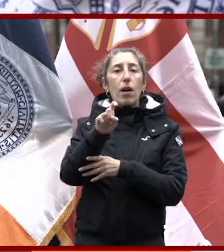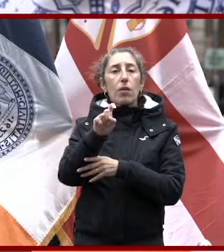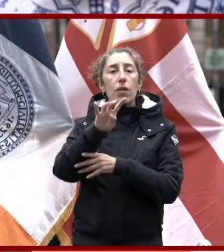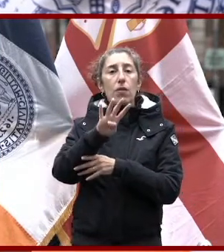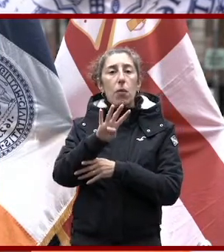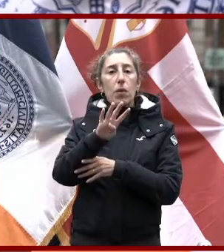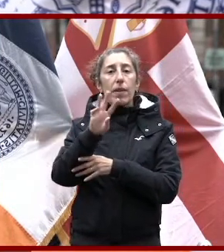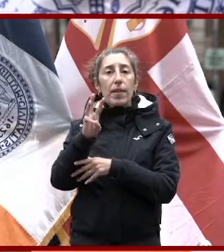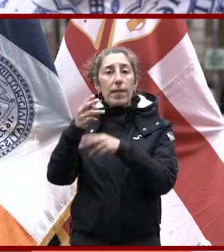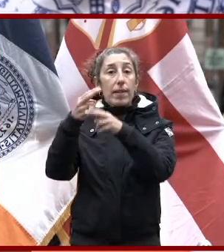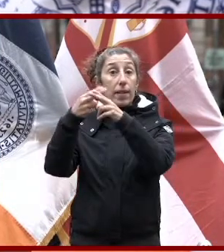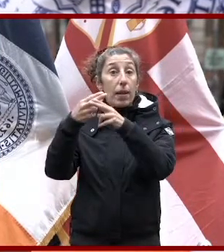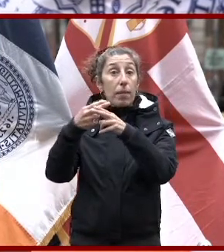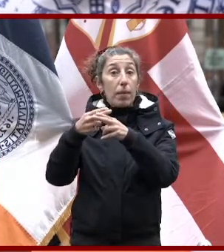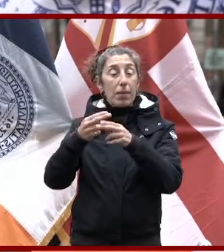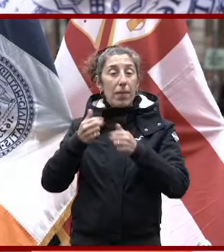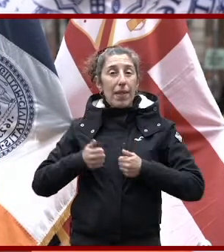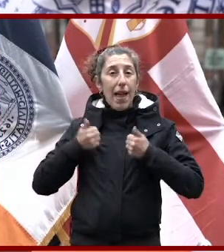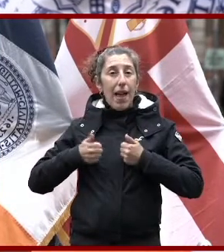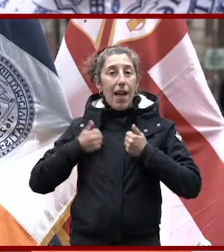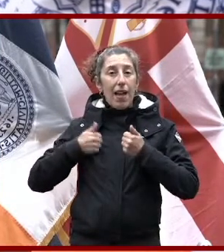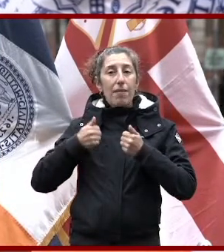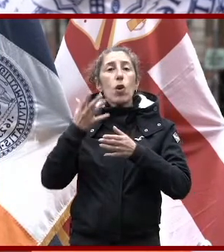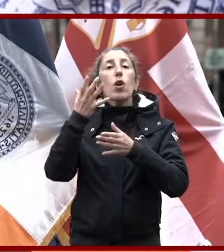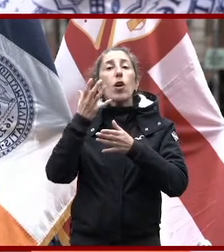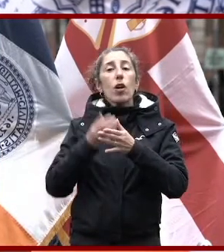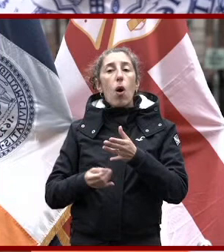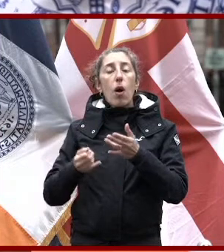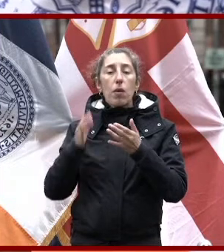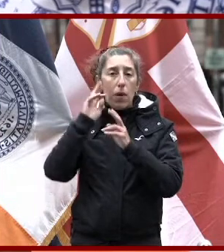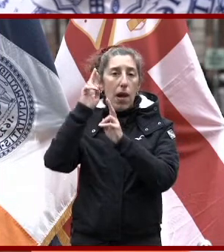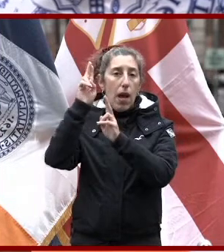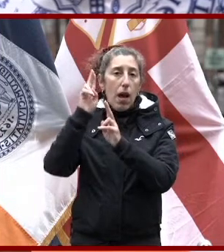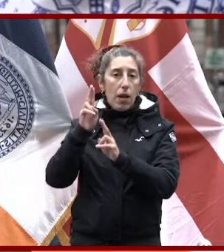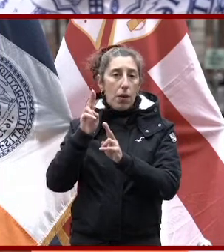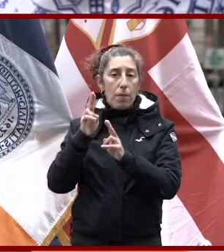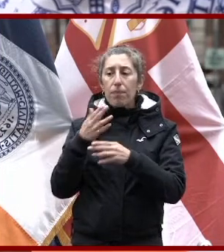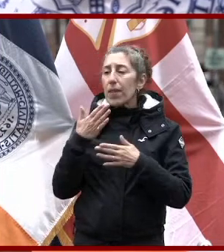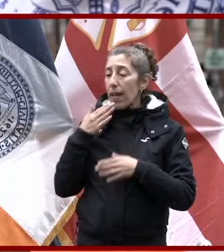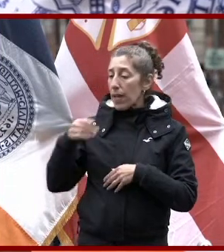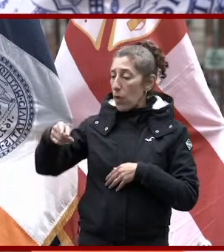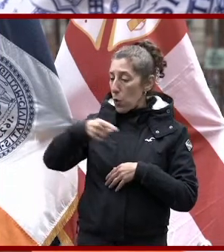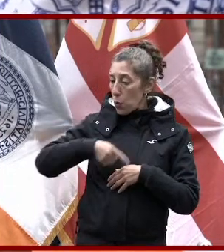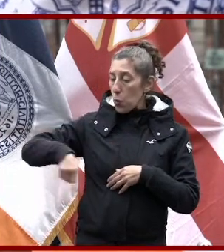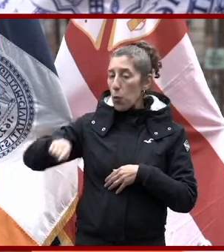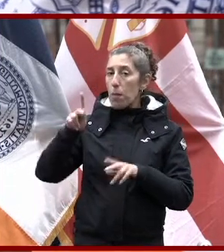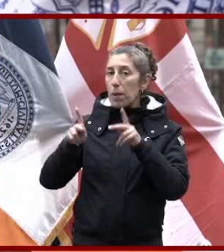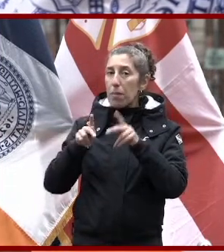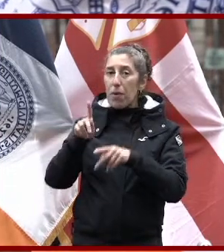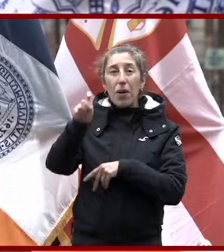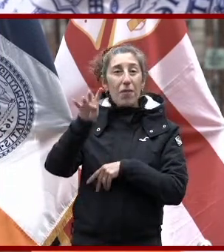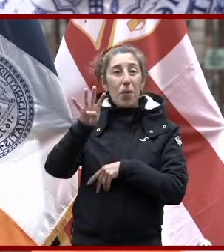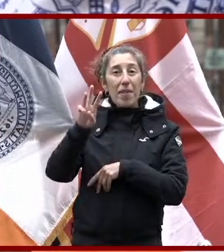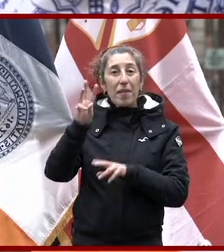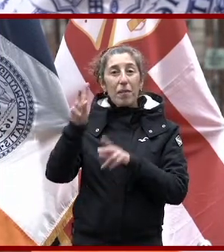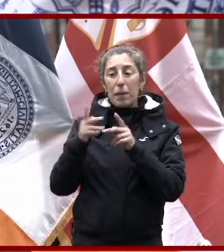honor today. Thank you for what you had to endure to wake up the nation to better conditions for the